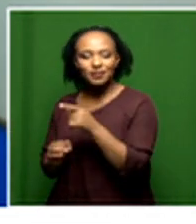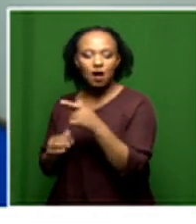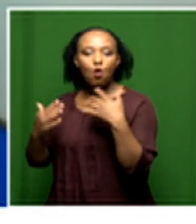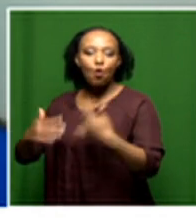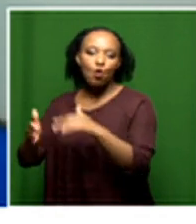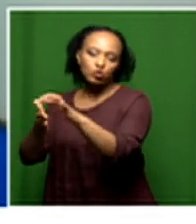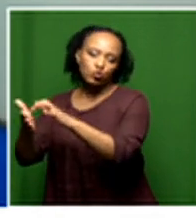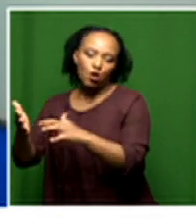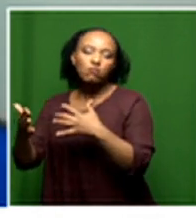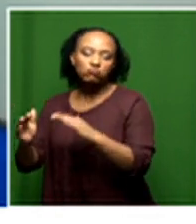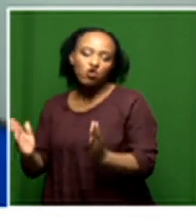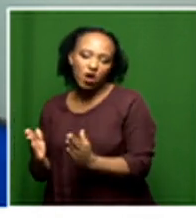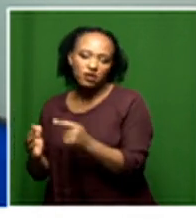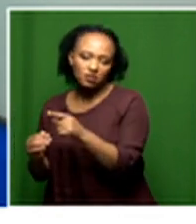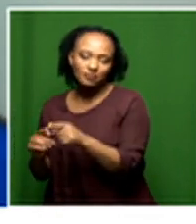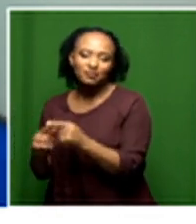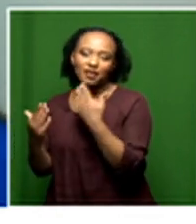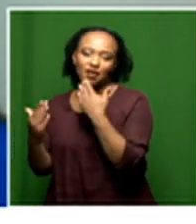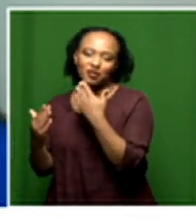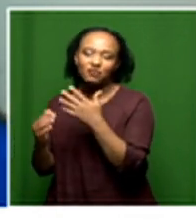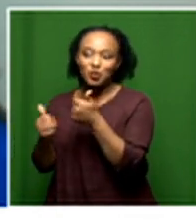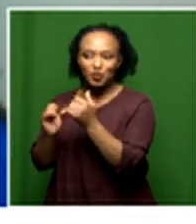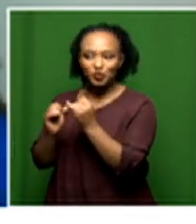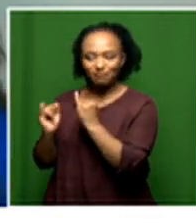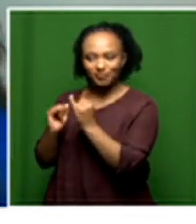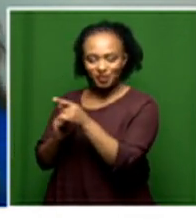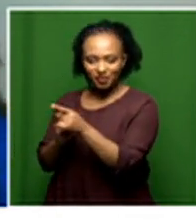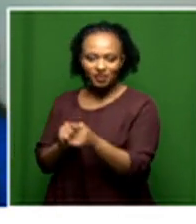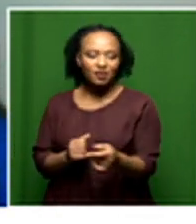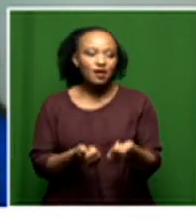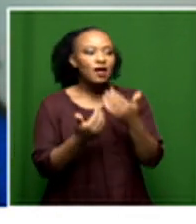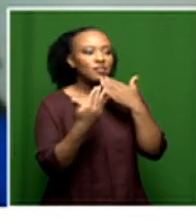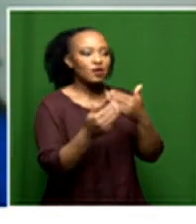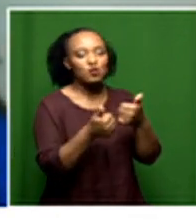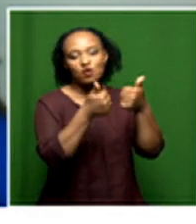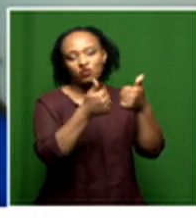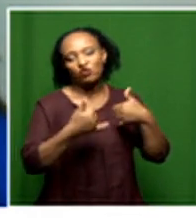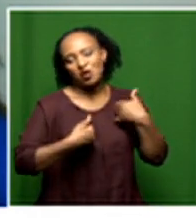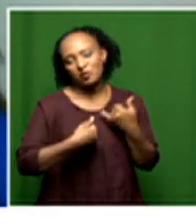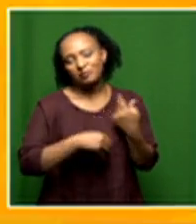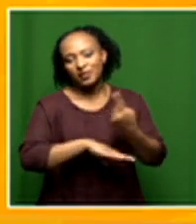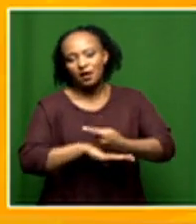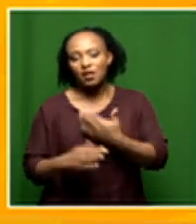really is an inspirational one. Great chatting to you this morning. Thank you. Have a super day. You too. Thanks, Zoe.